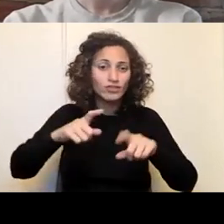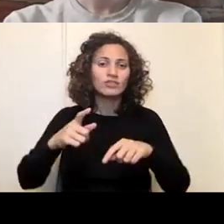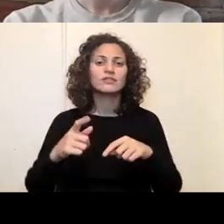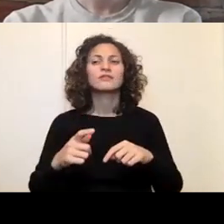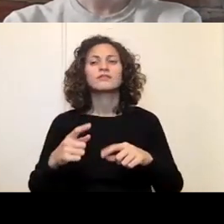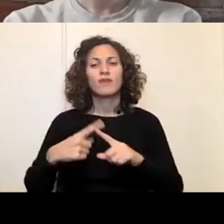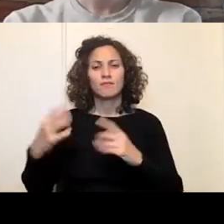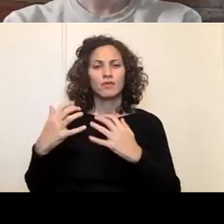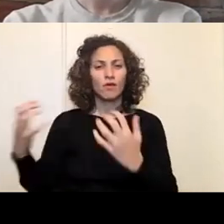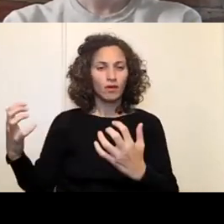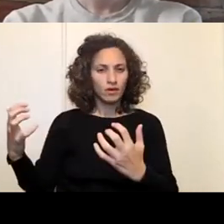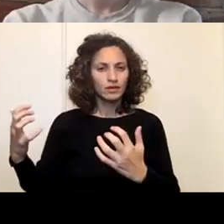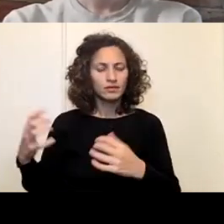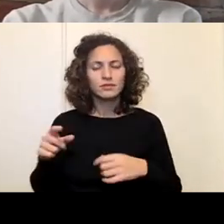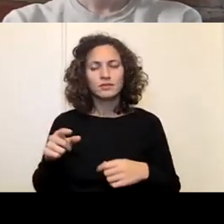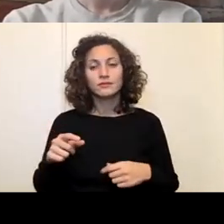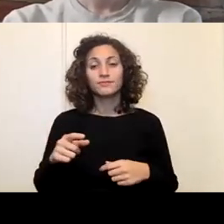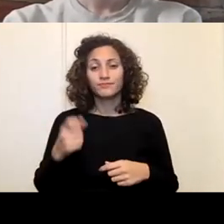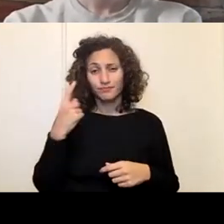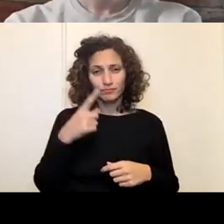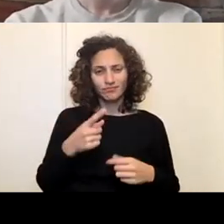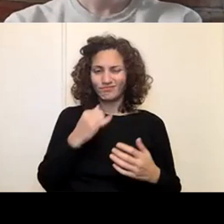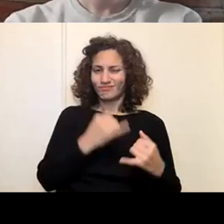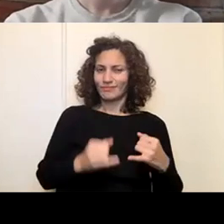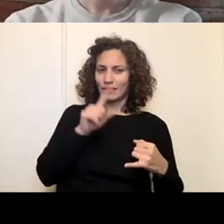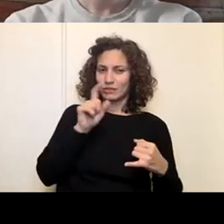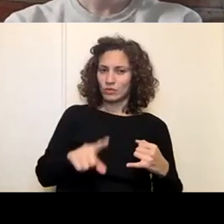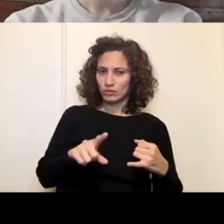of our last questions